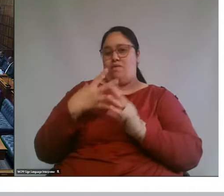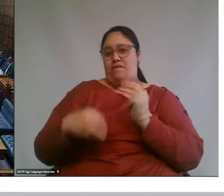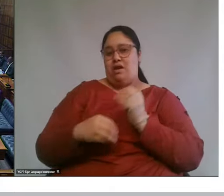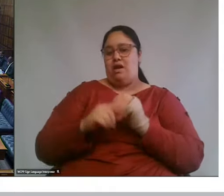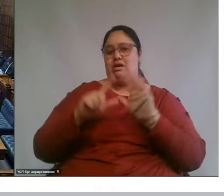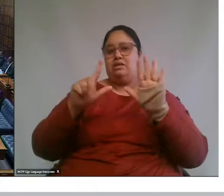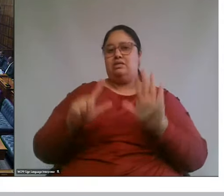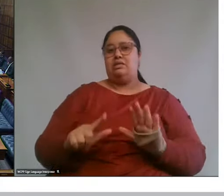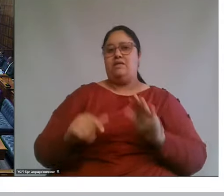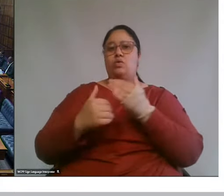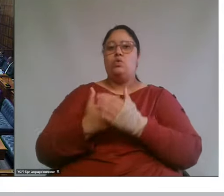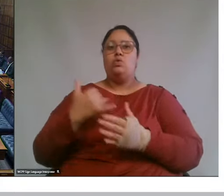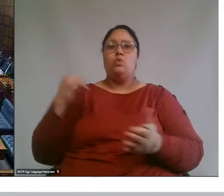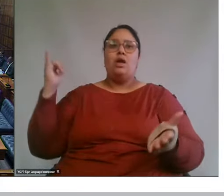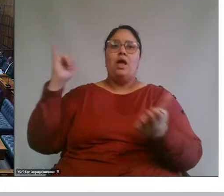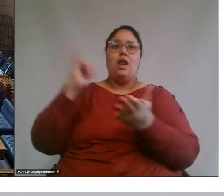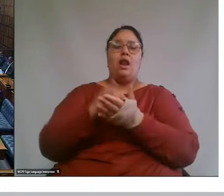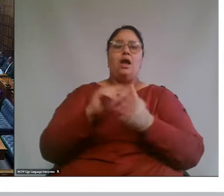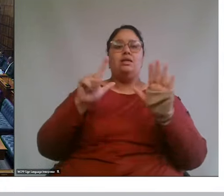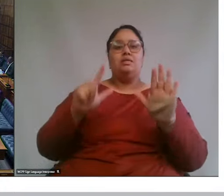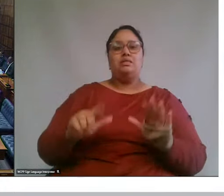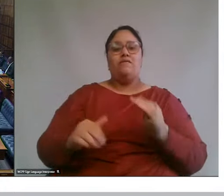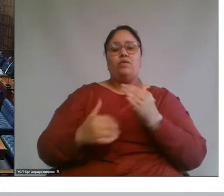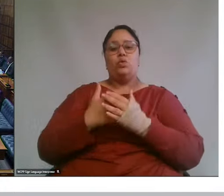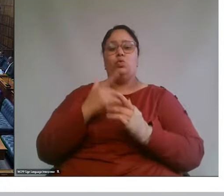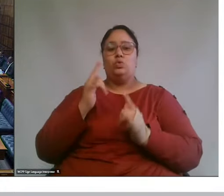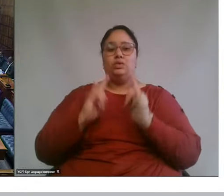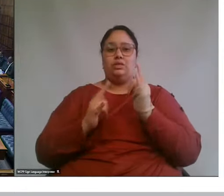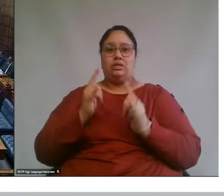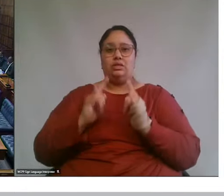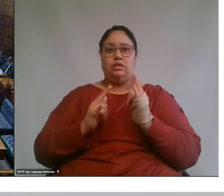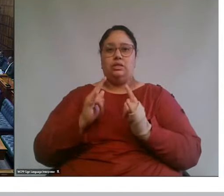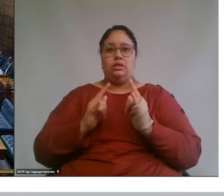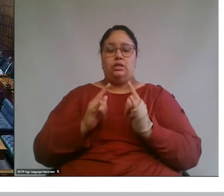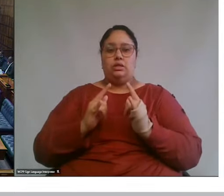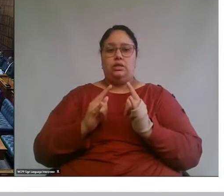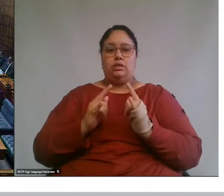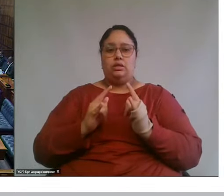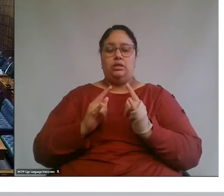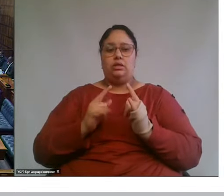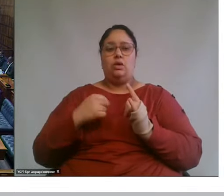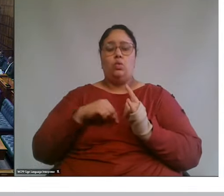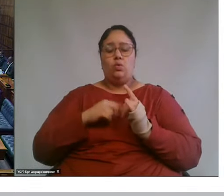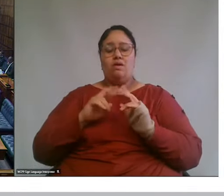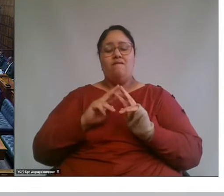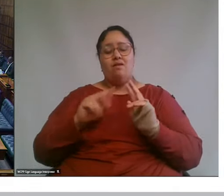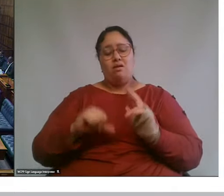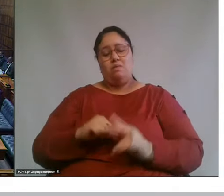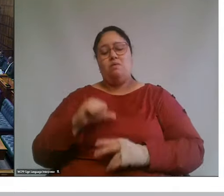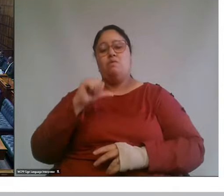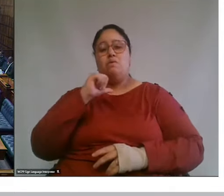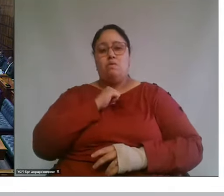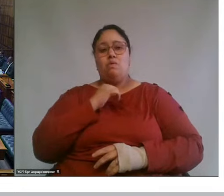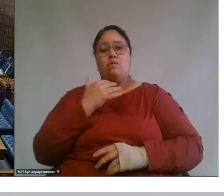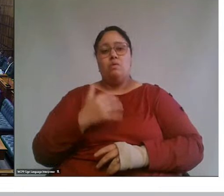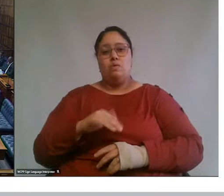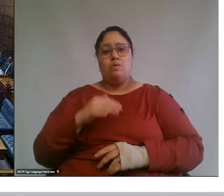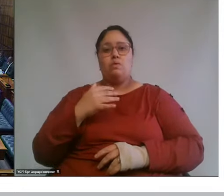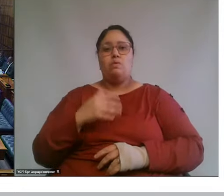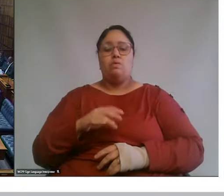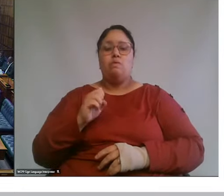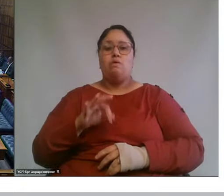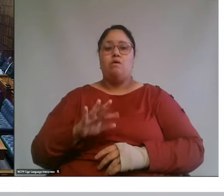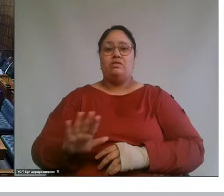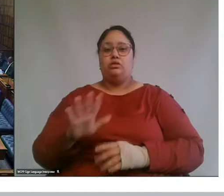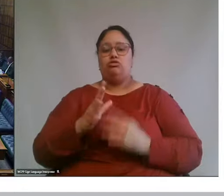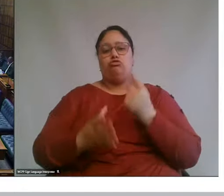Airlines in seven new um cities um and we very we're very proud obviously of of of